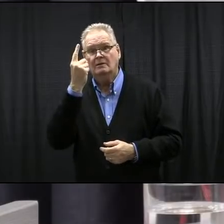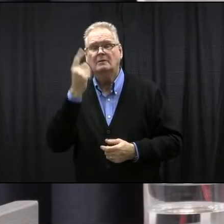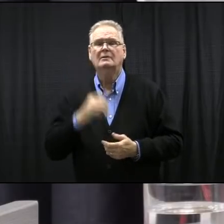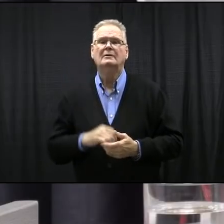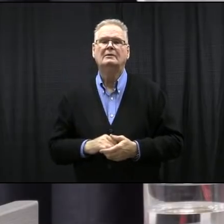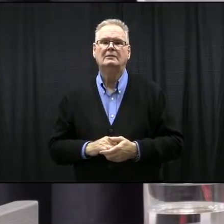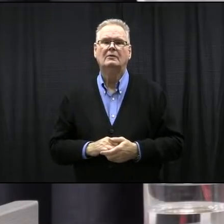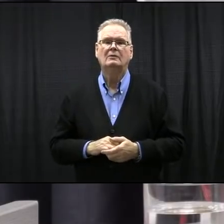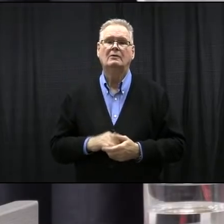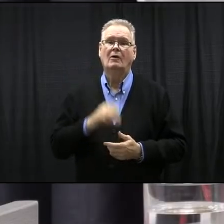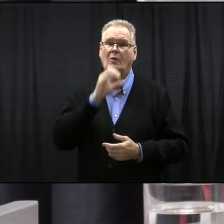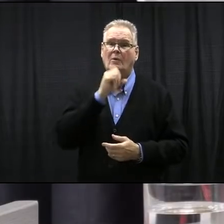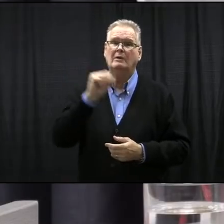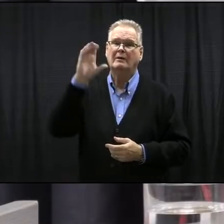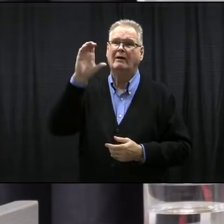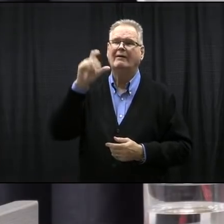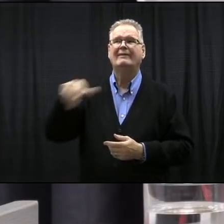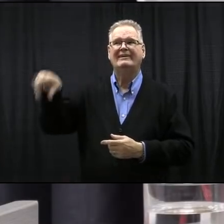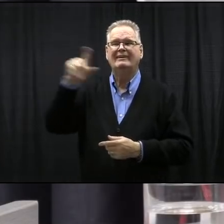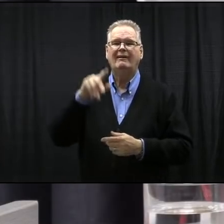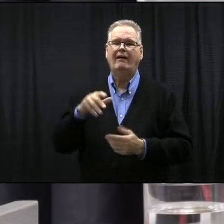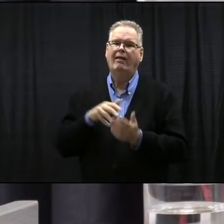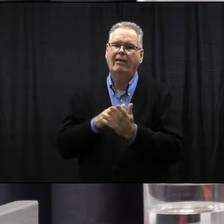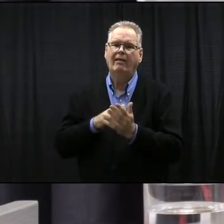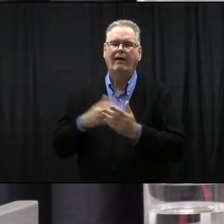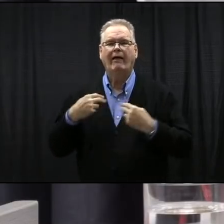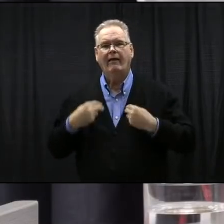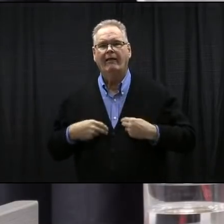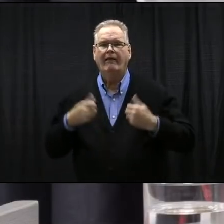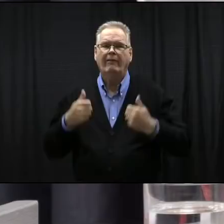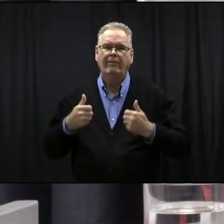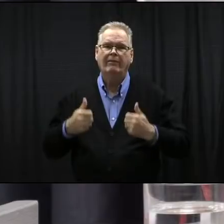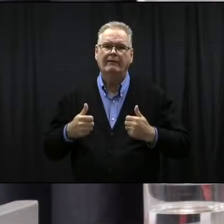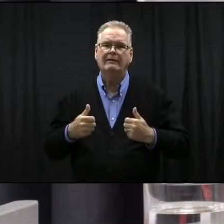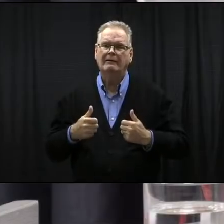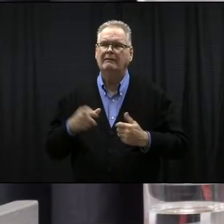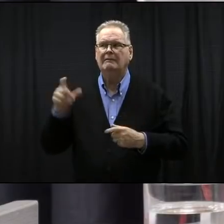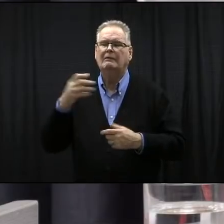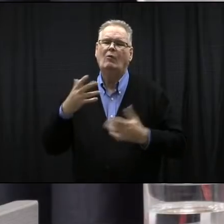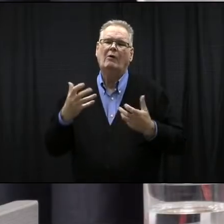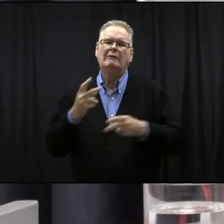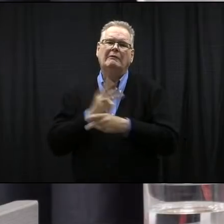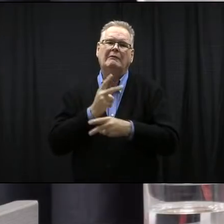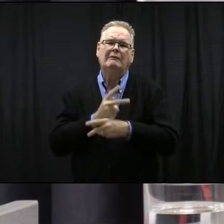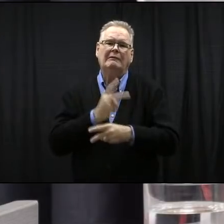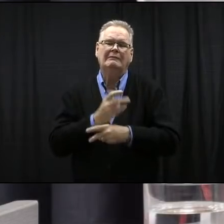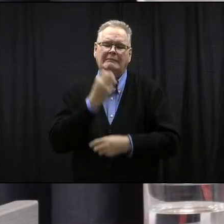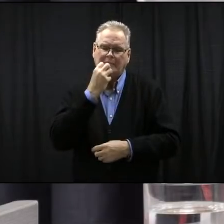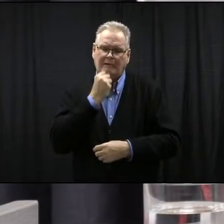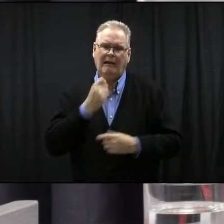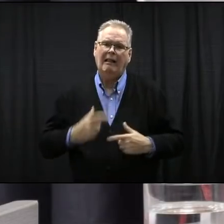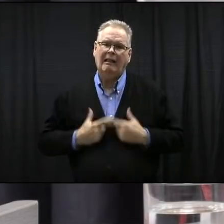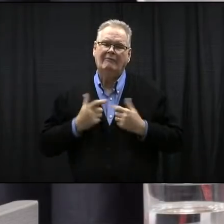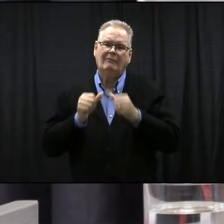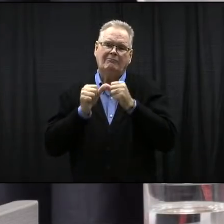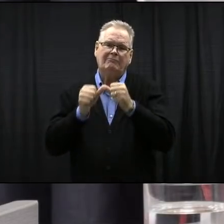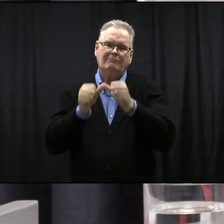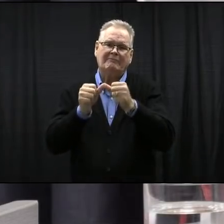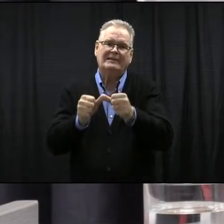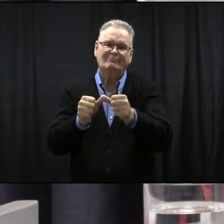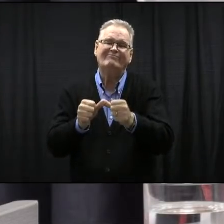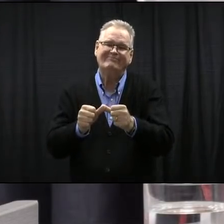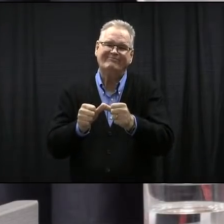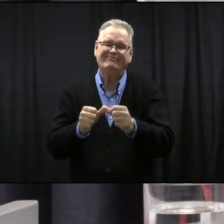single most important public health measure that you can actively take other than simply following the mask or